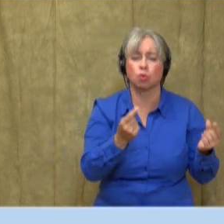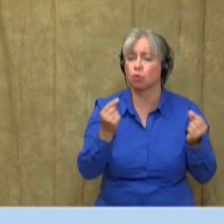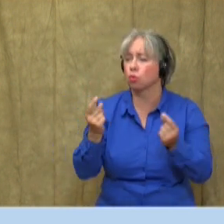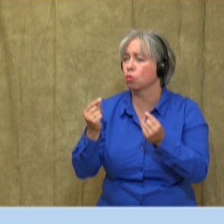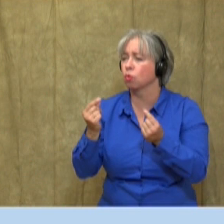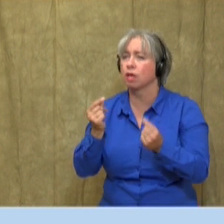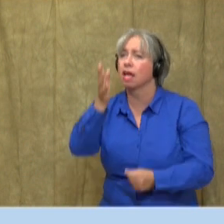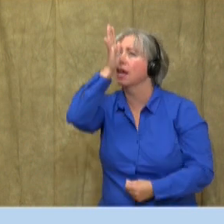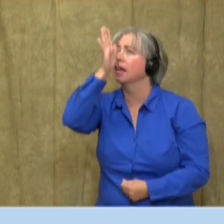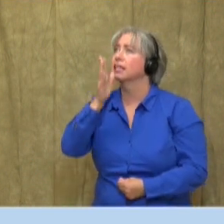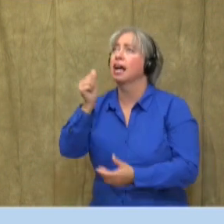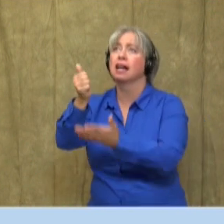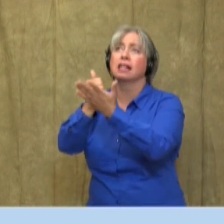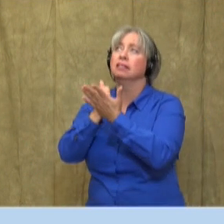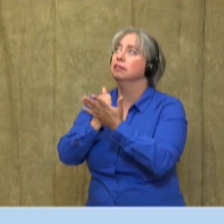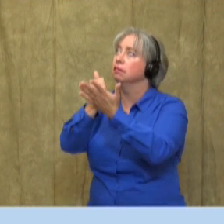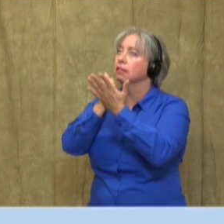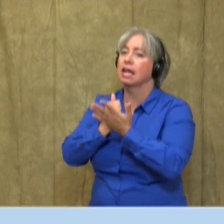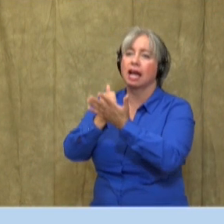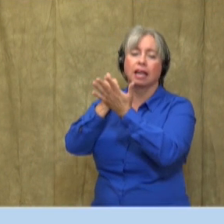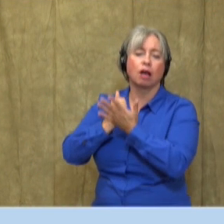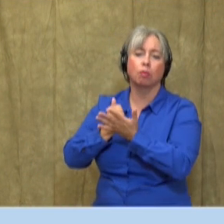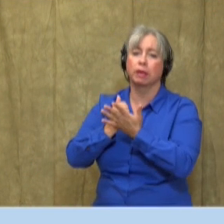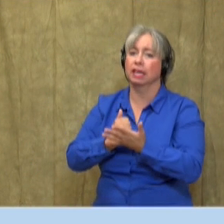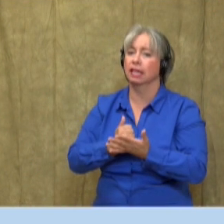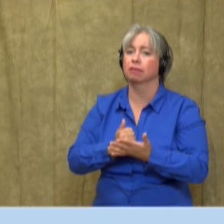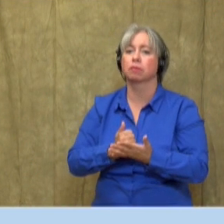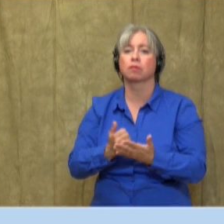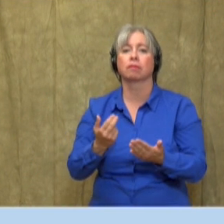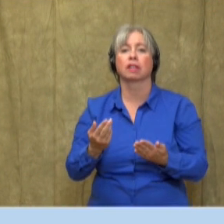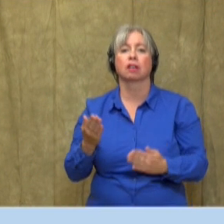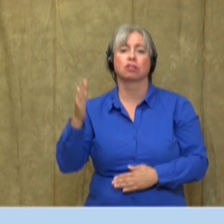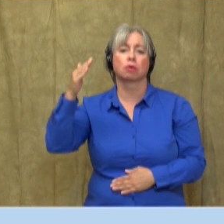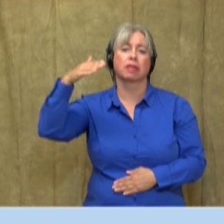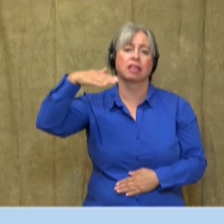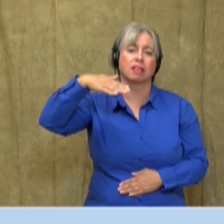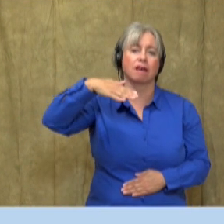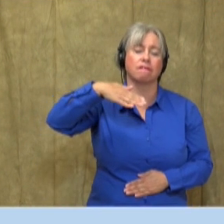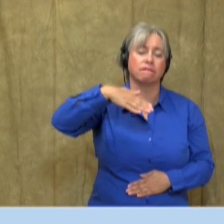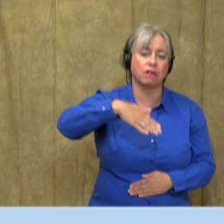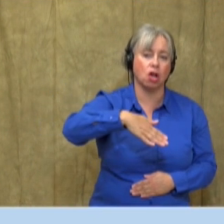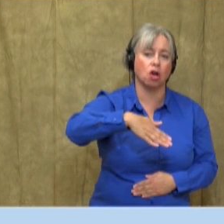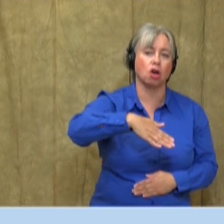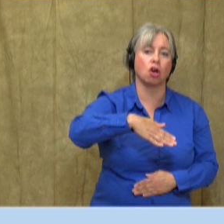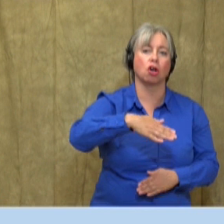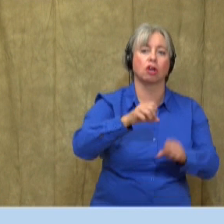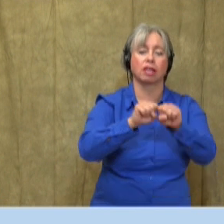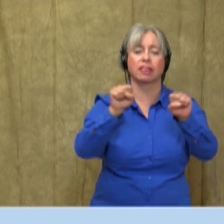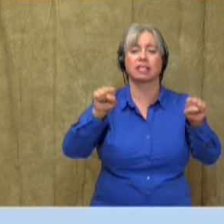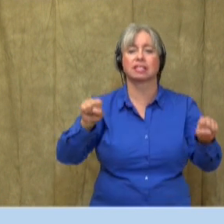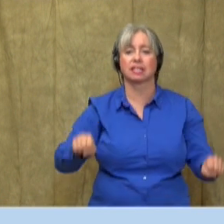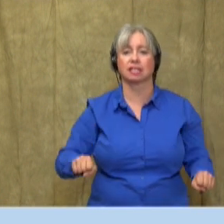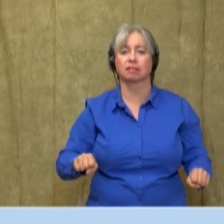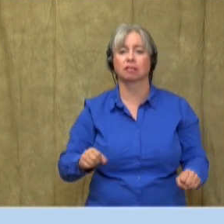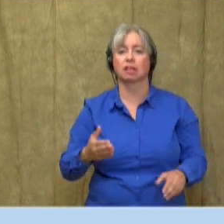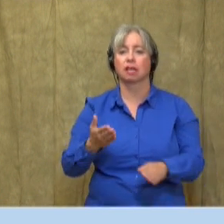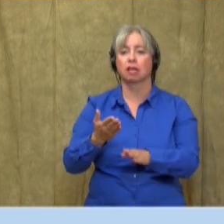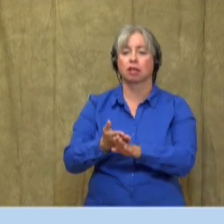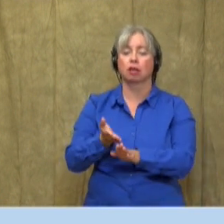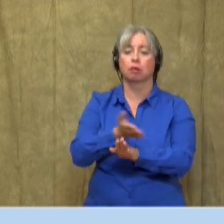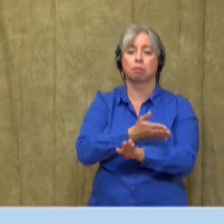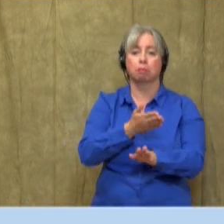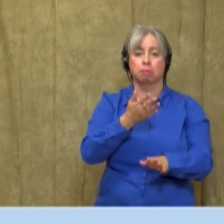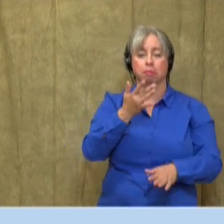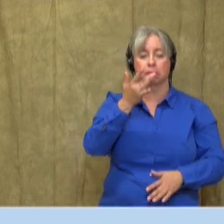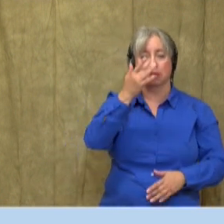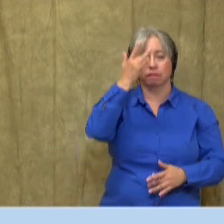wasn't helping them. And so the fall of the feudal system is going to happen because of all this. Before the plague, the